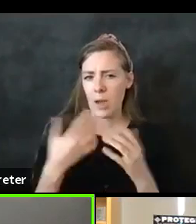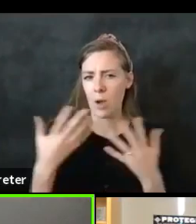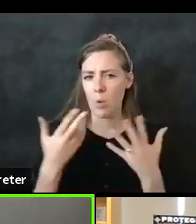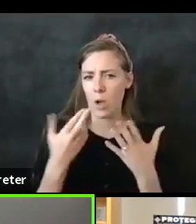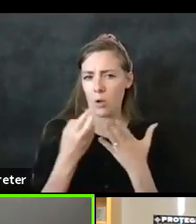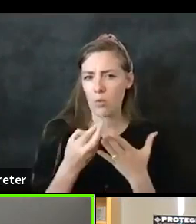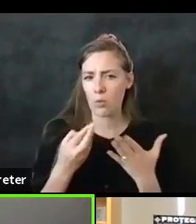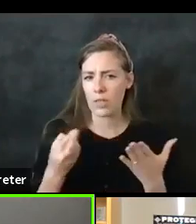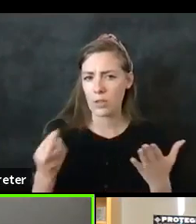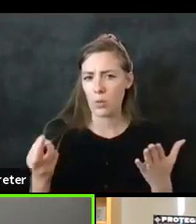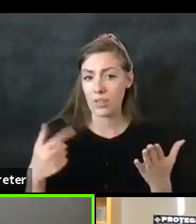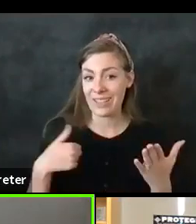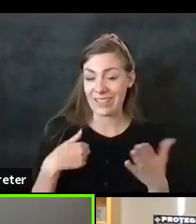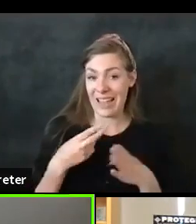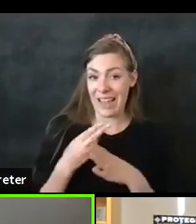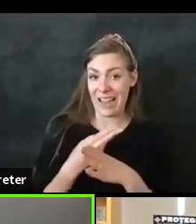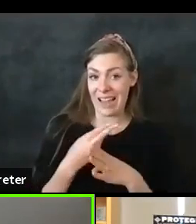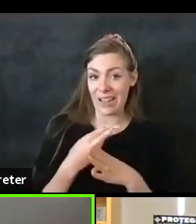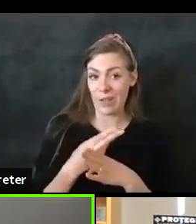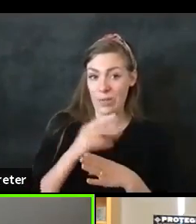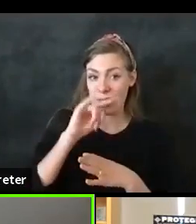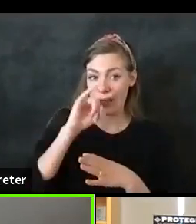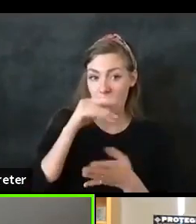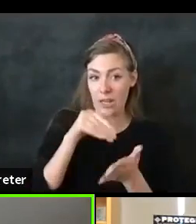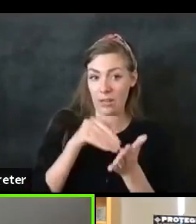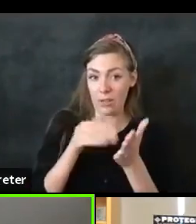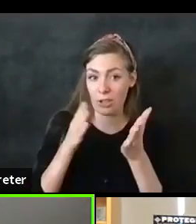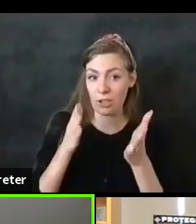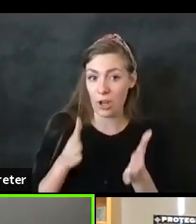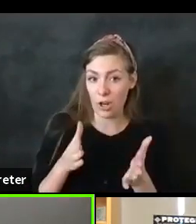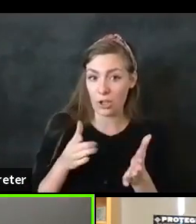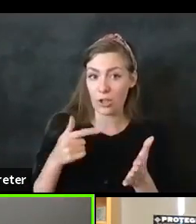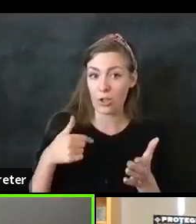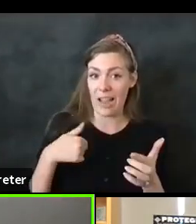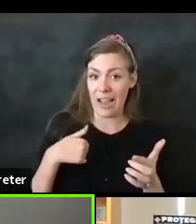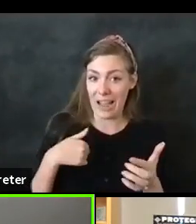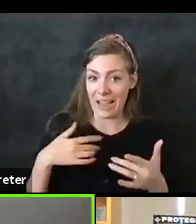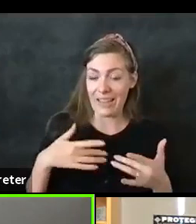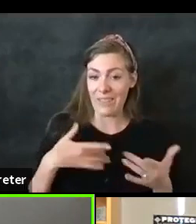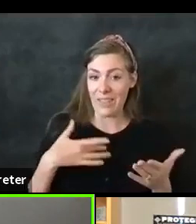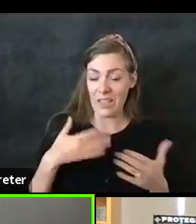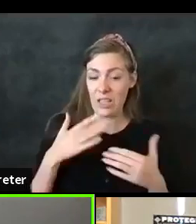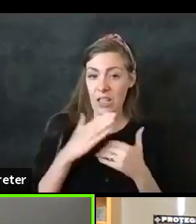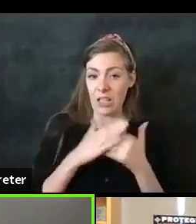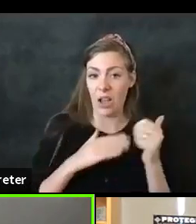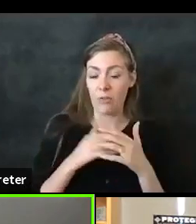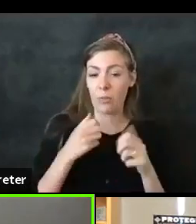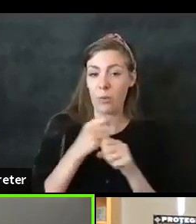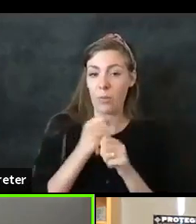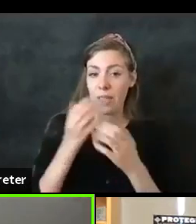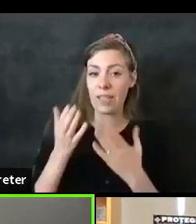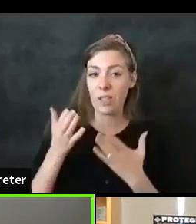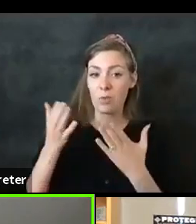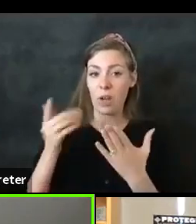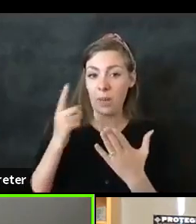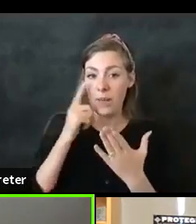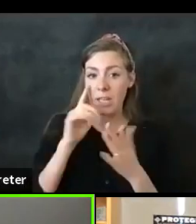resources I use as a pediatrician so that I feel comfortable making these recommendations to